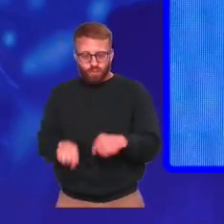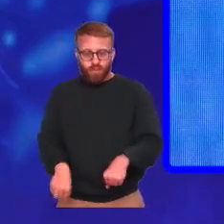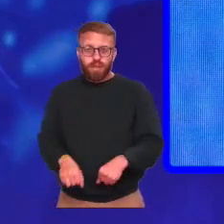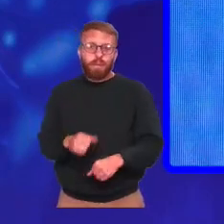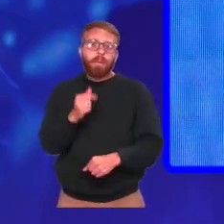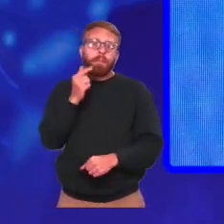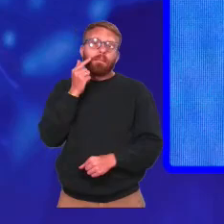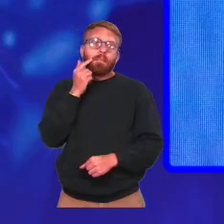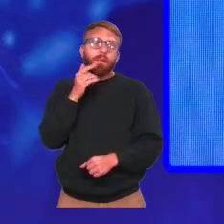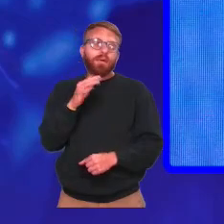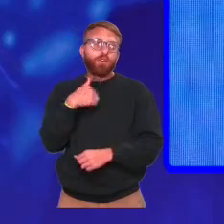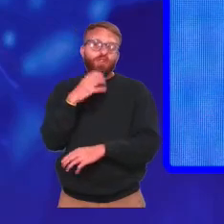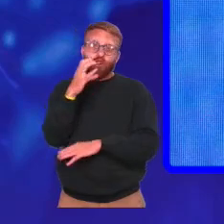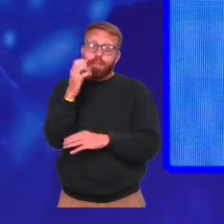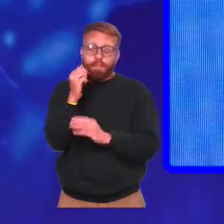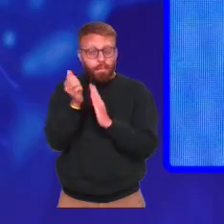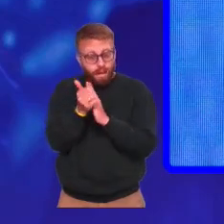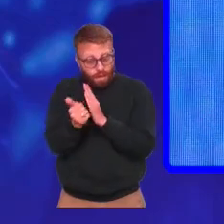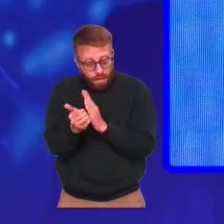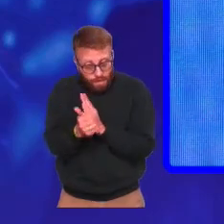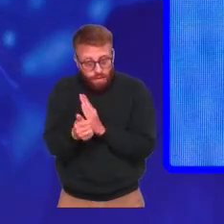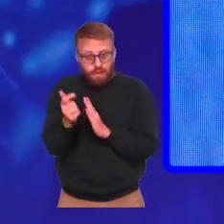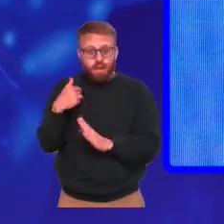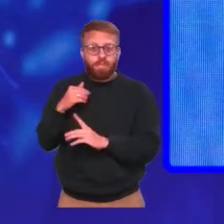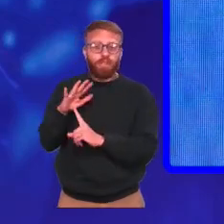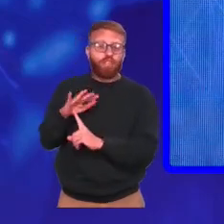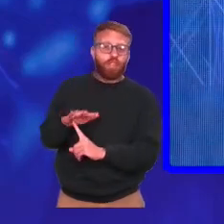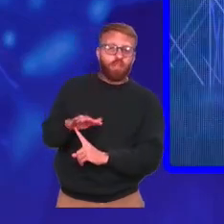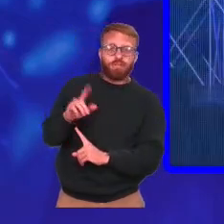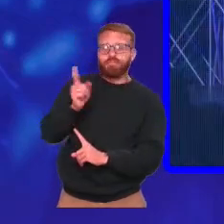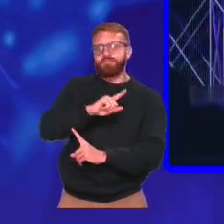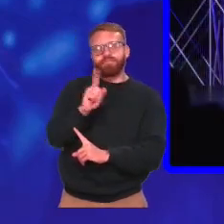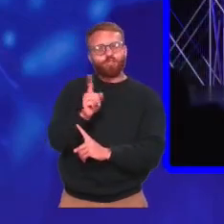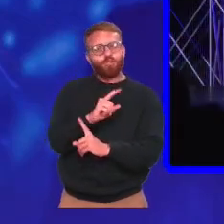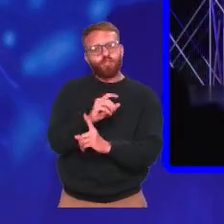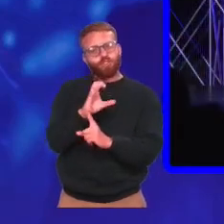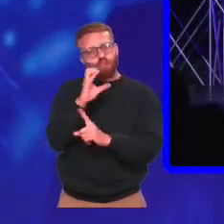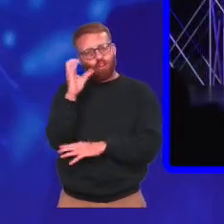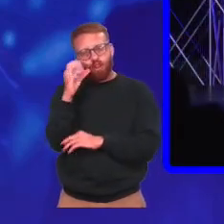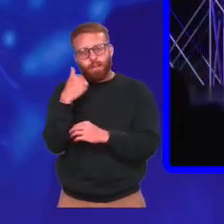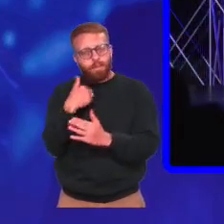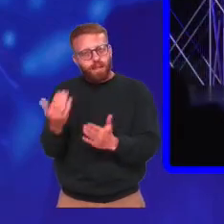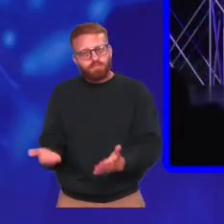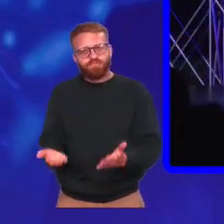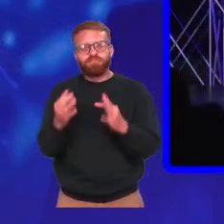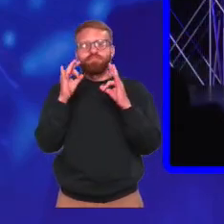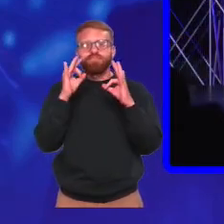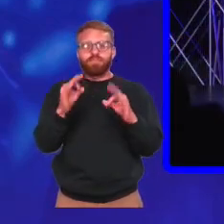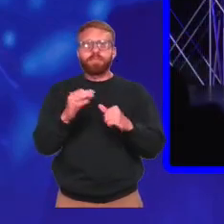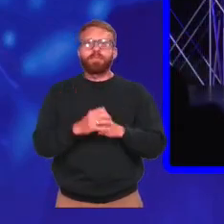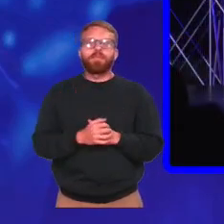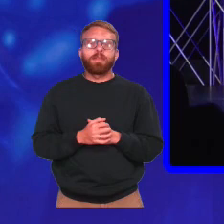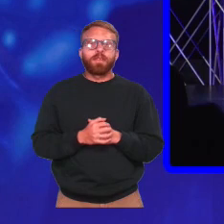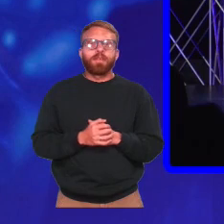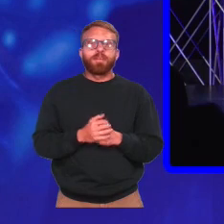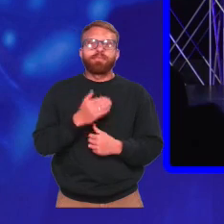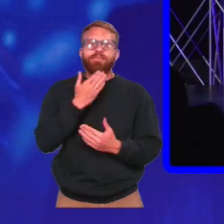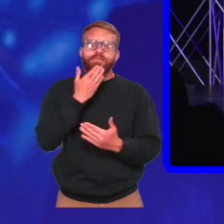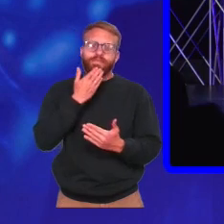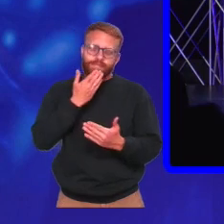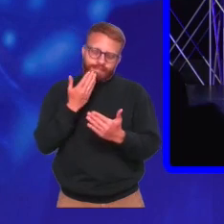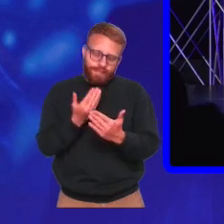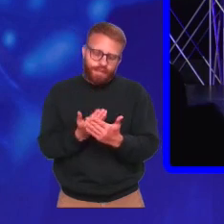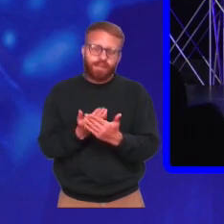basics, like, latch onto the local community. Okay, guys, thank you so much. We're gonna